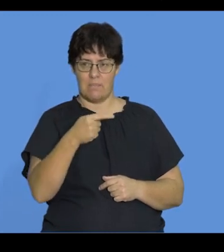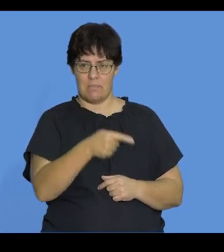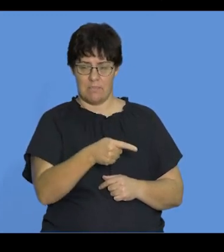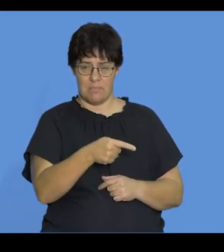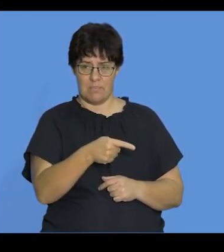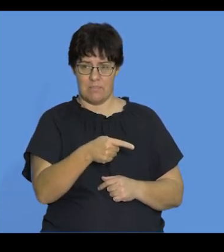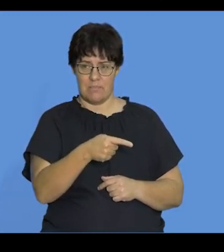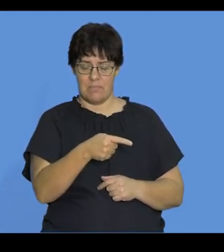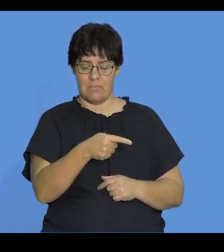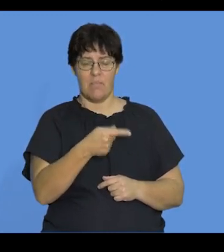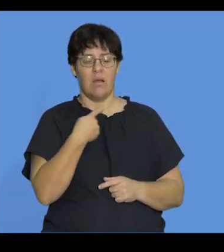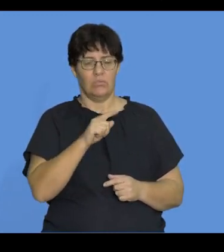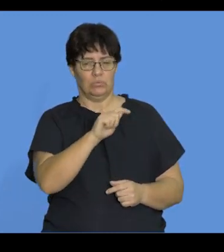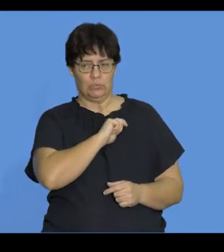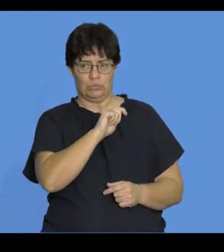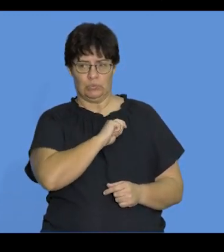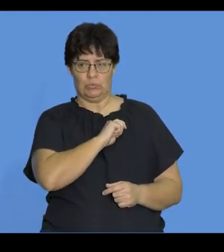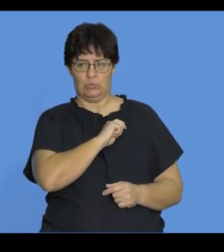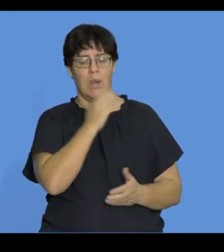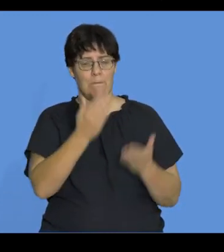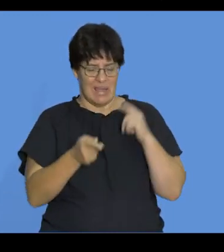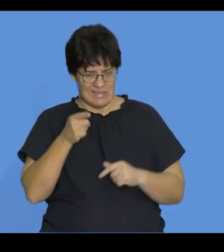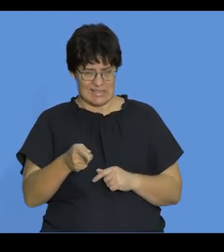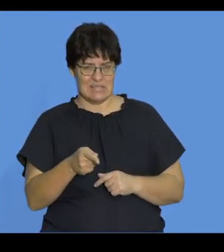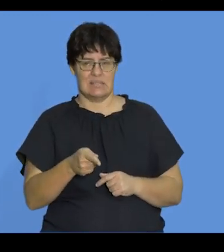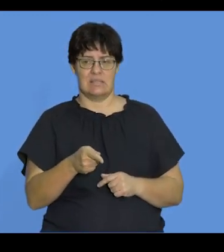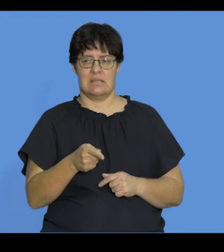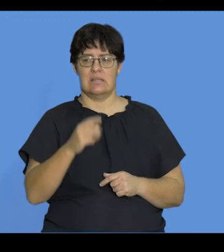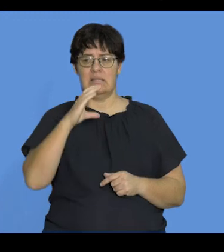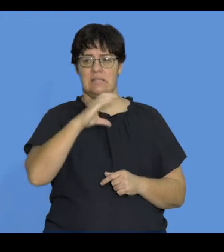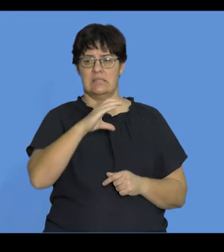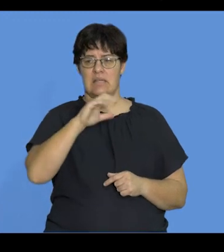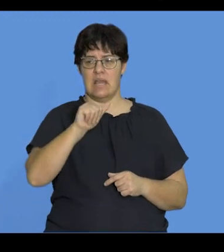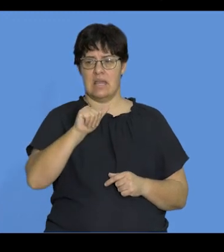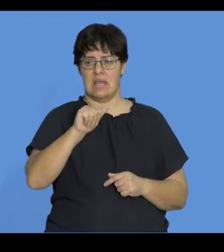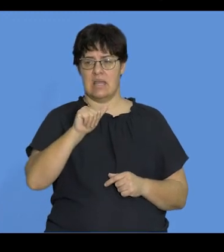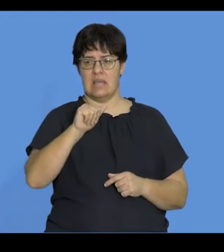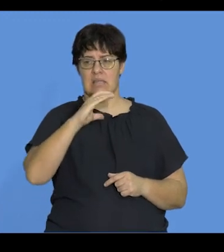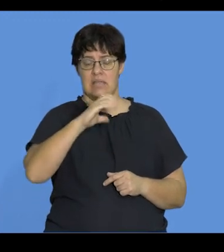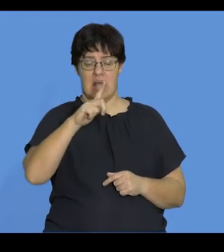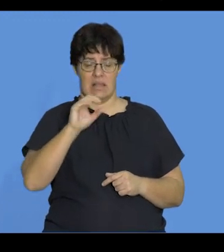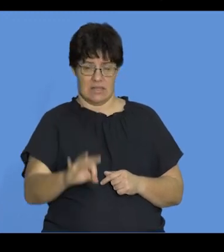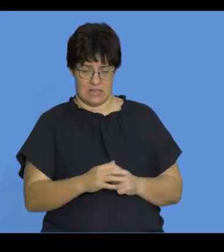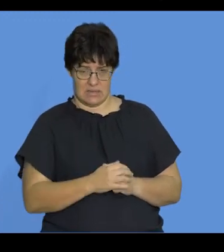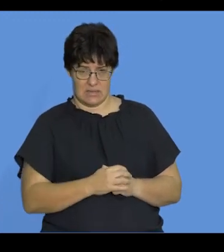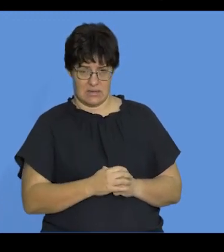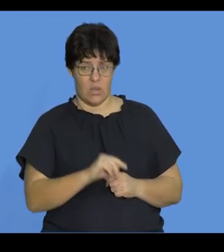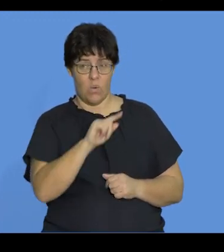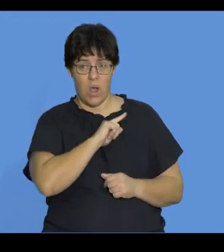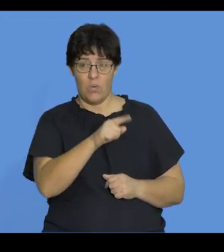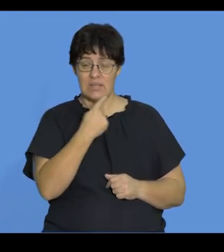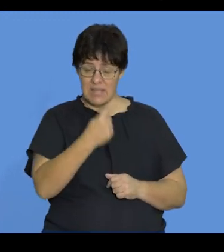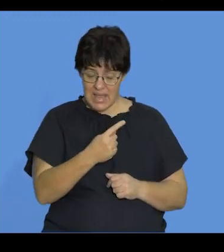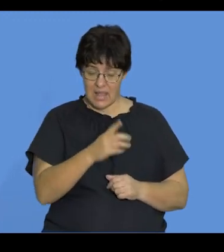sample, okay, what is the actual mass of calcium carbonate? Because remember, we said this calcium